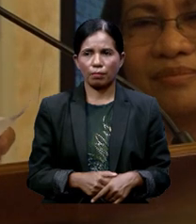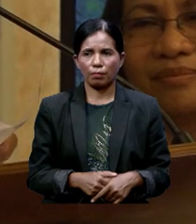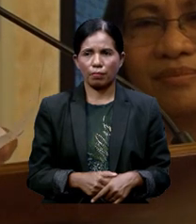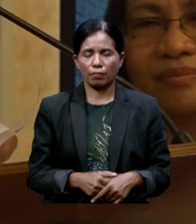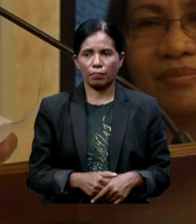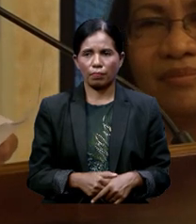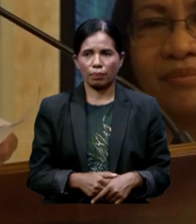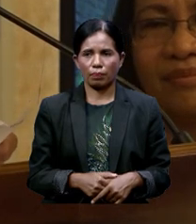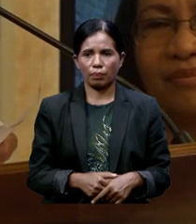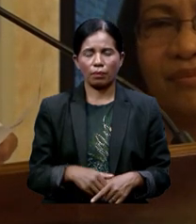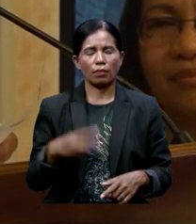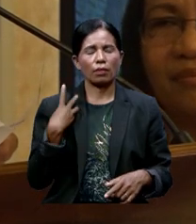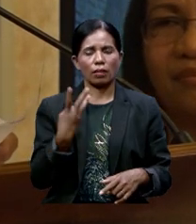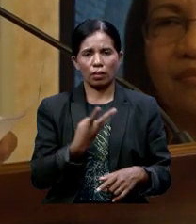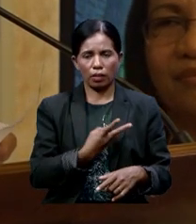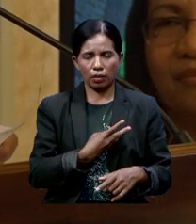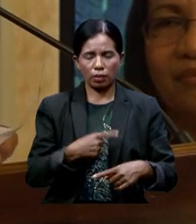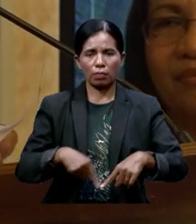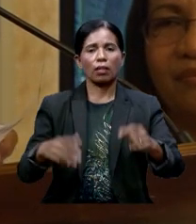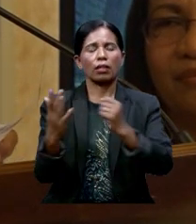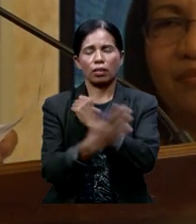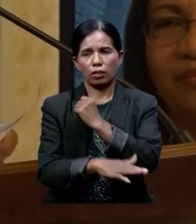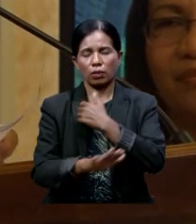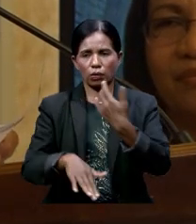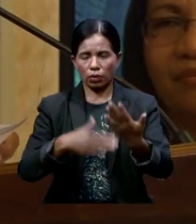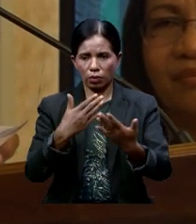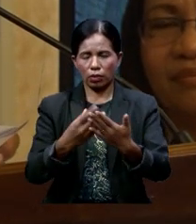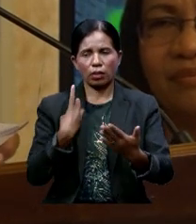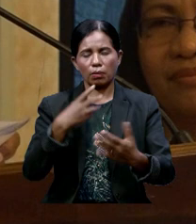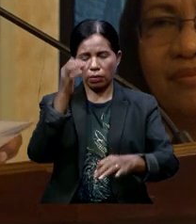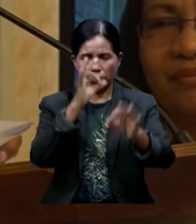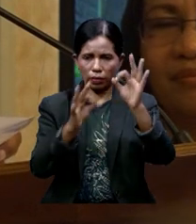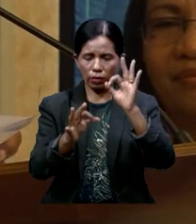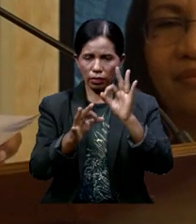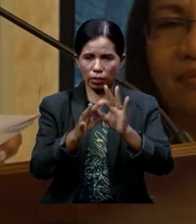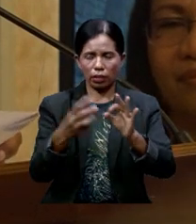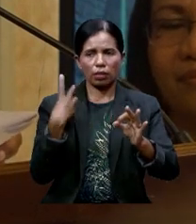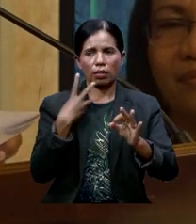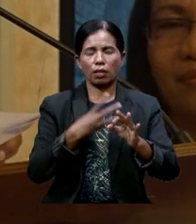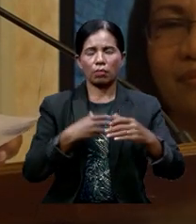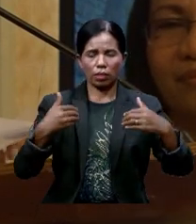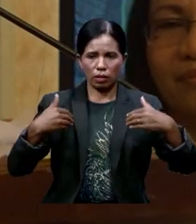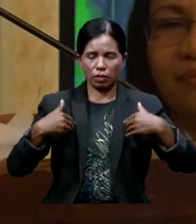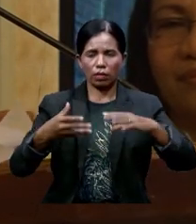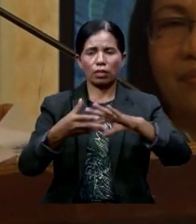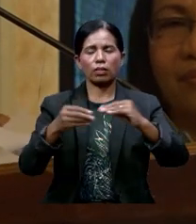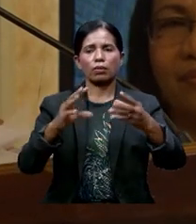While we may be a small nation, we believe that we have a powerful story to tell